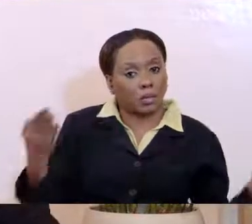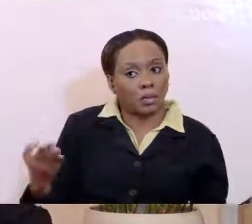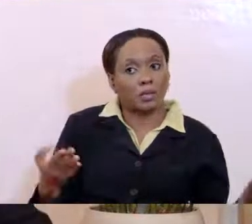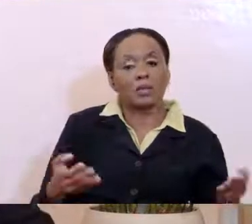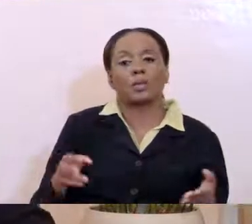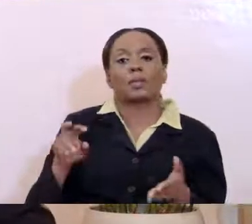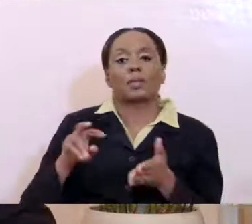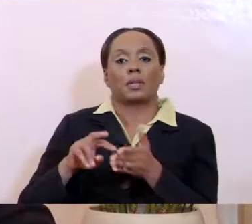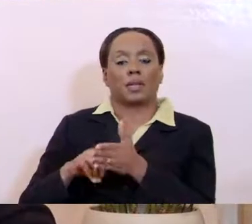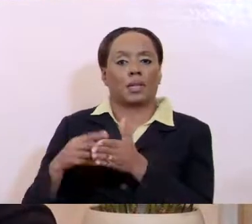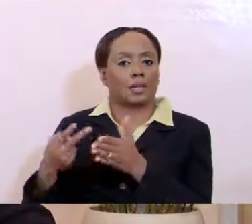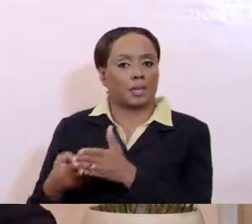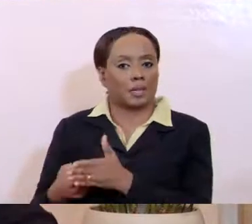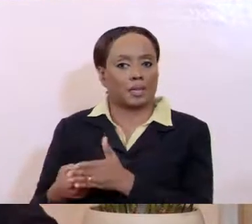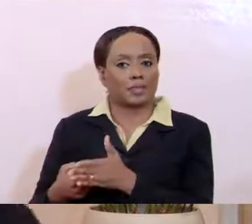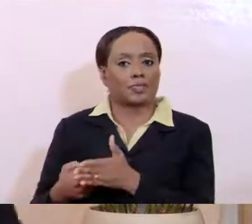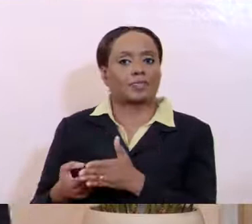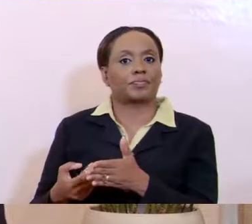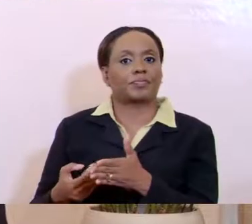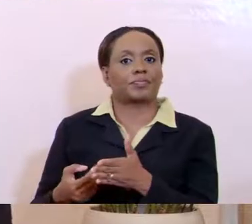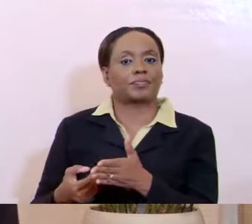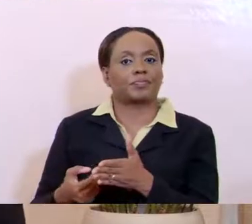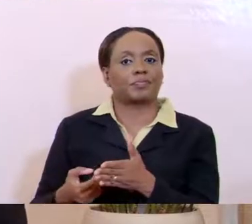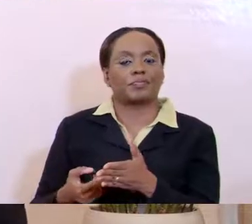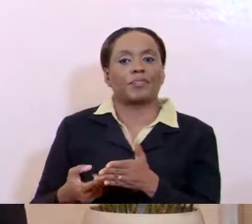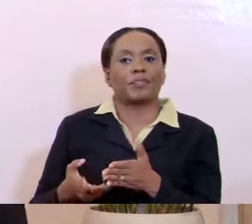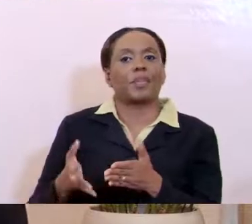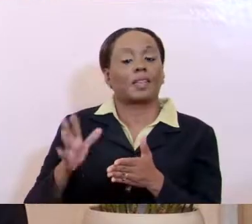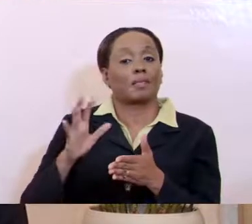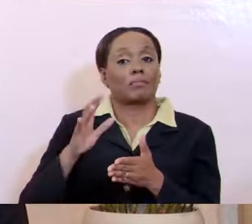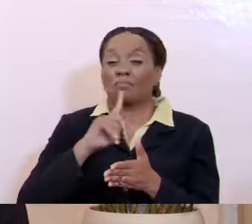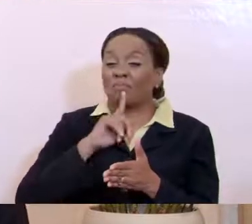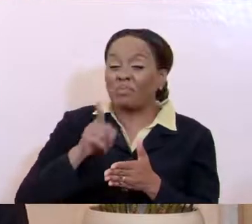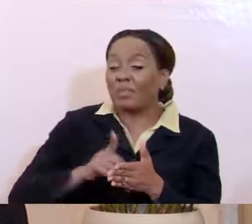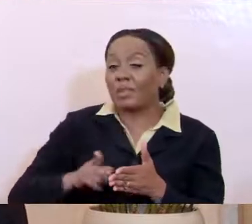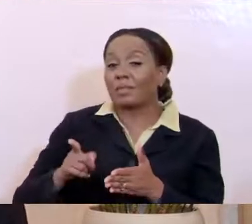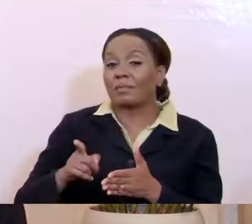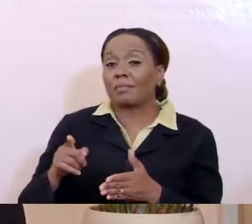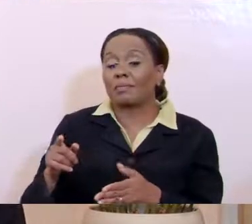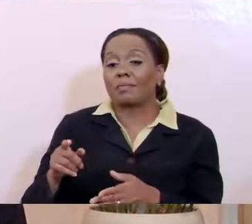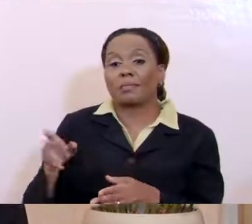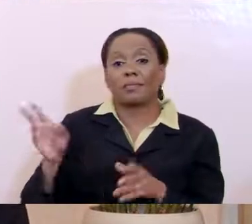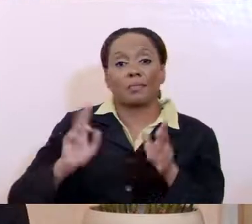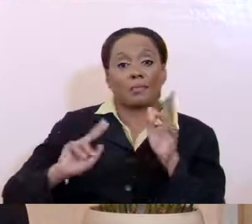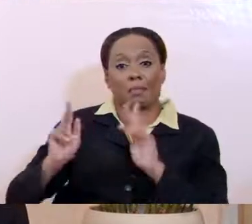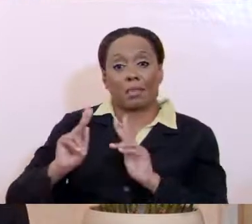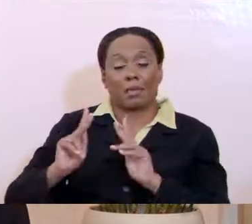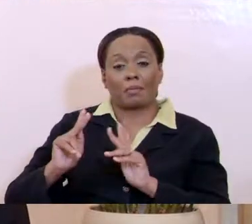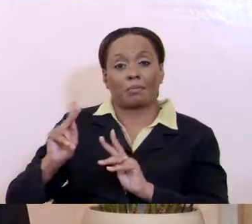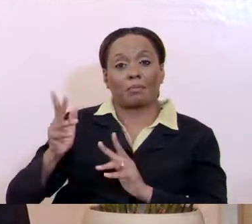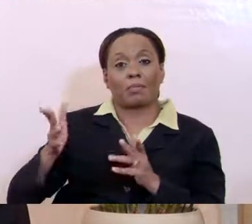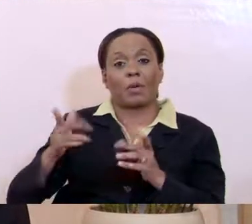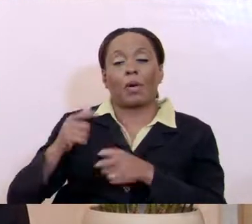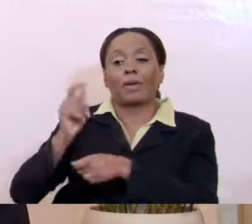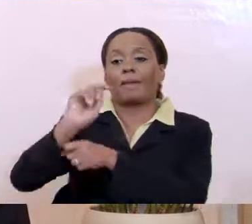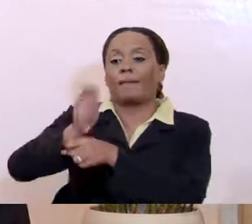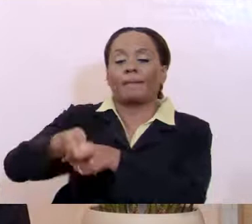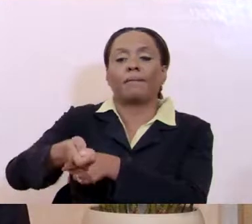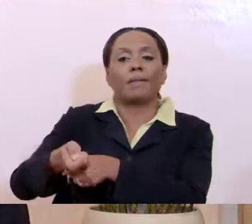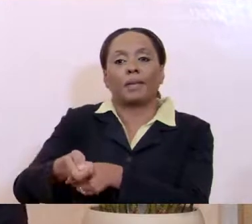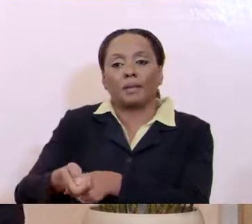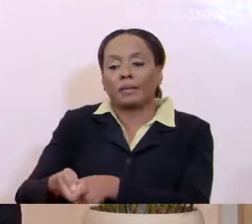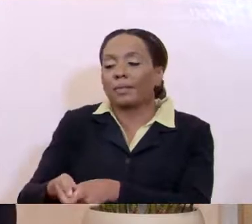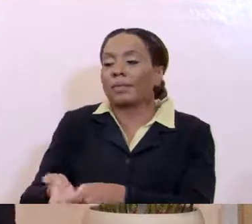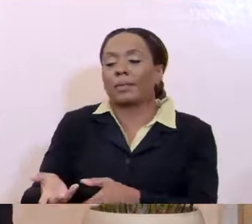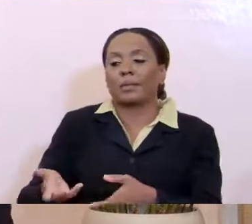it bears very little explanation to say that fishing as a profession